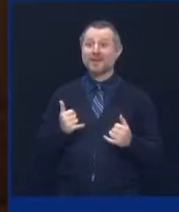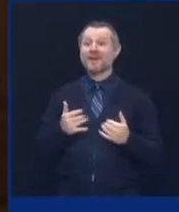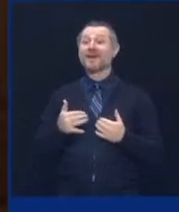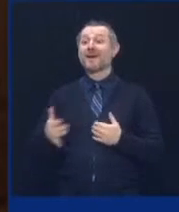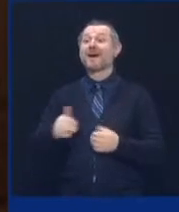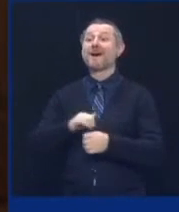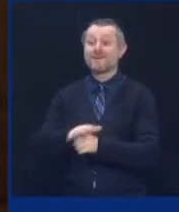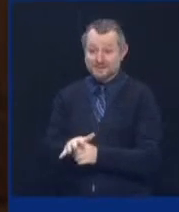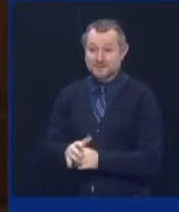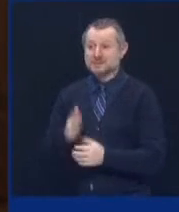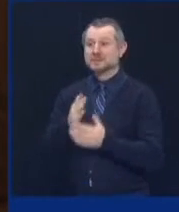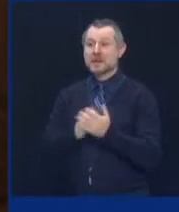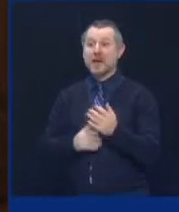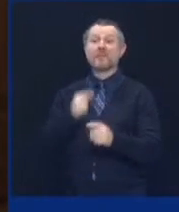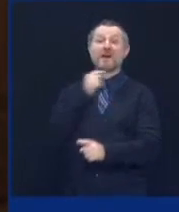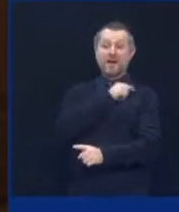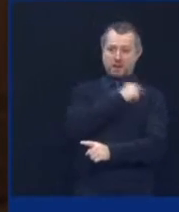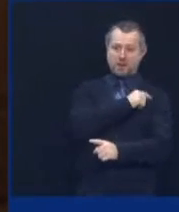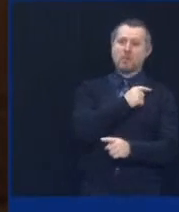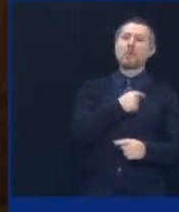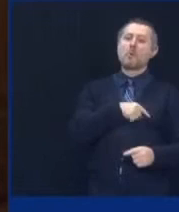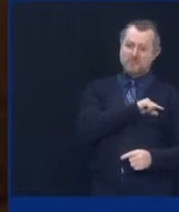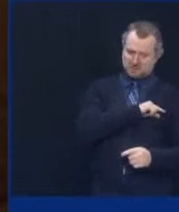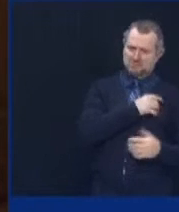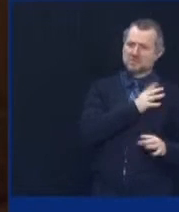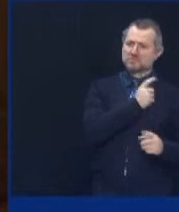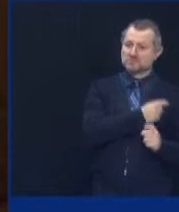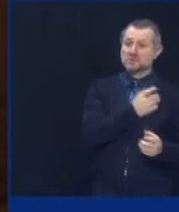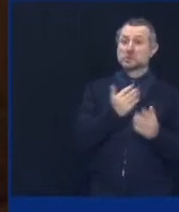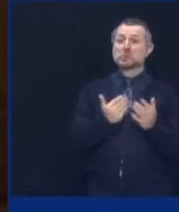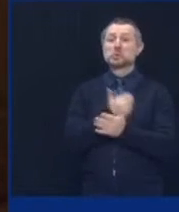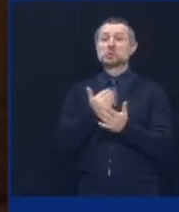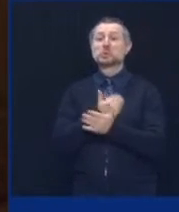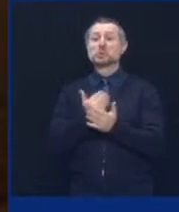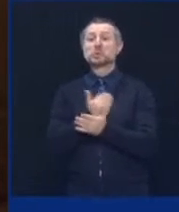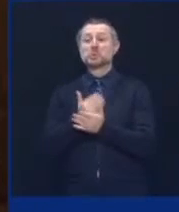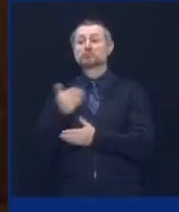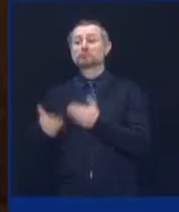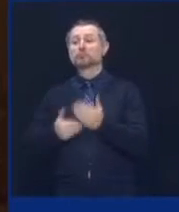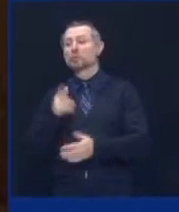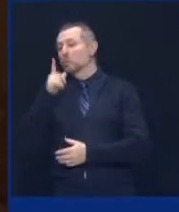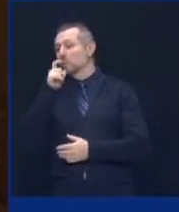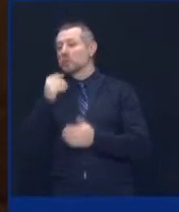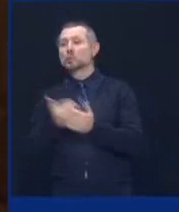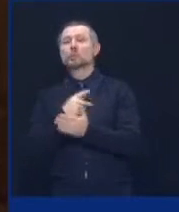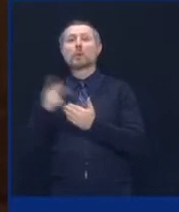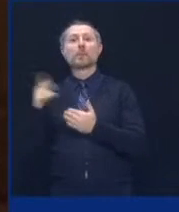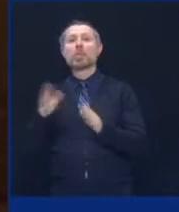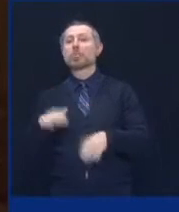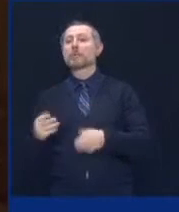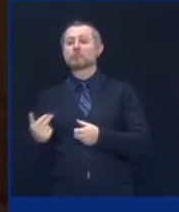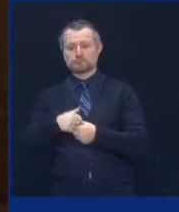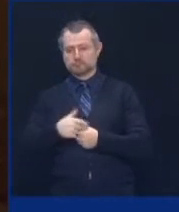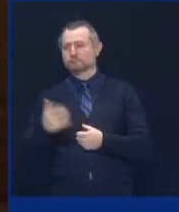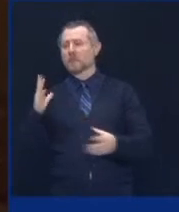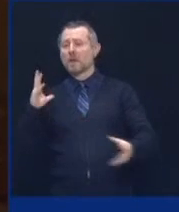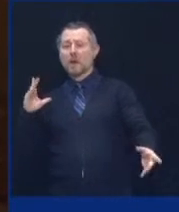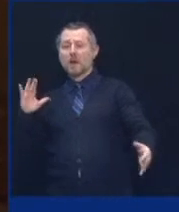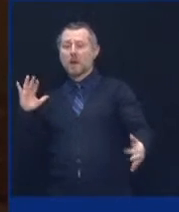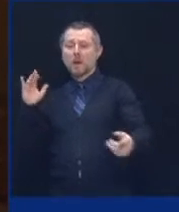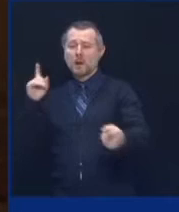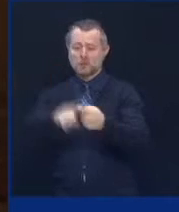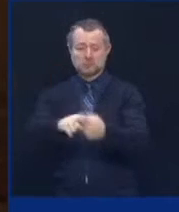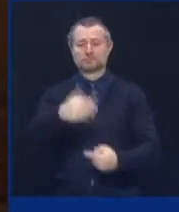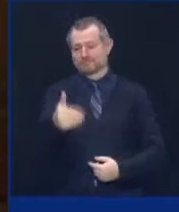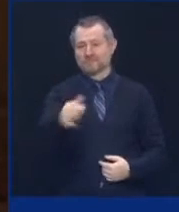eligible, and then additional people will be eligible for the new program, and they'll have all the way through February 1st.